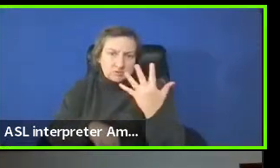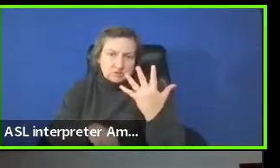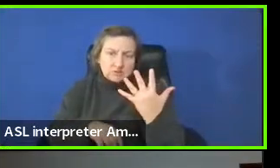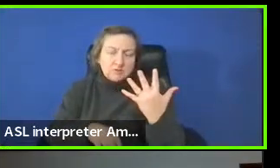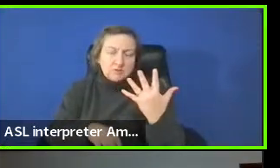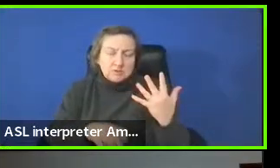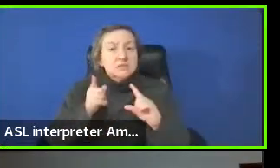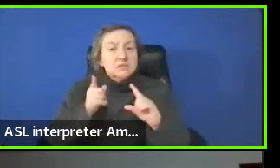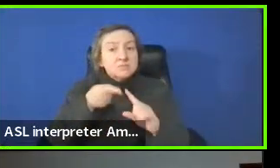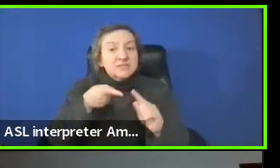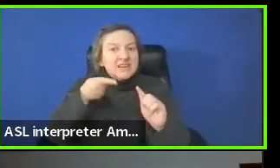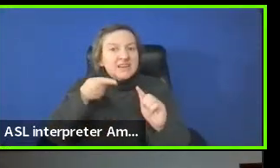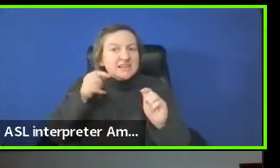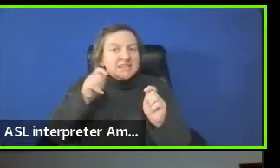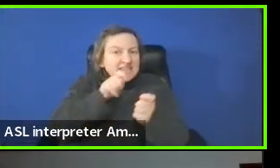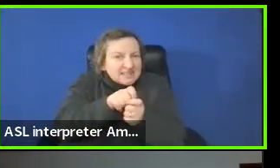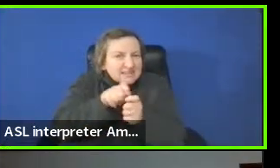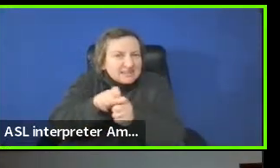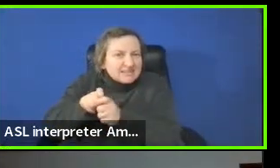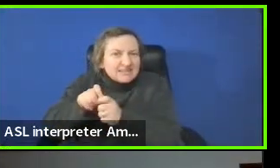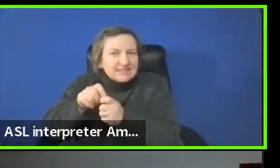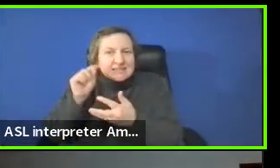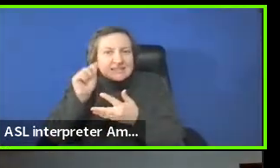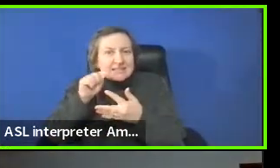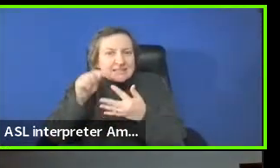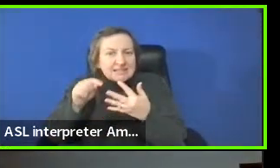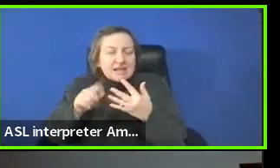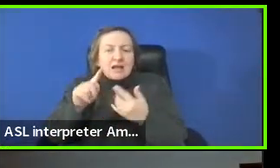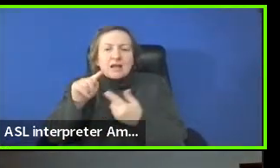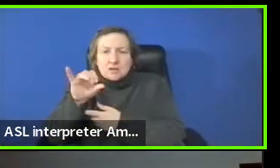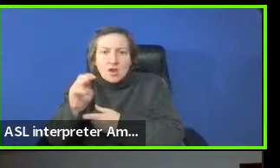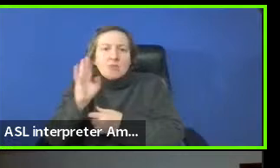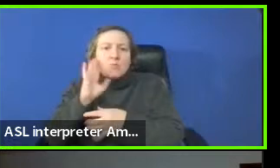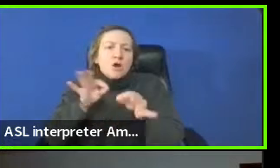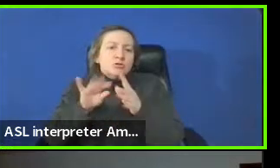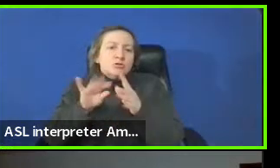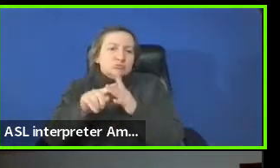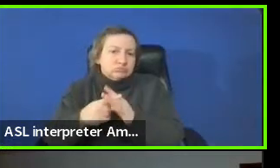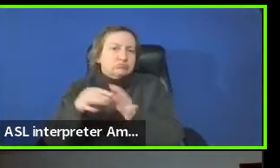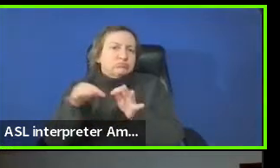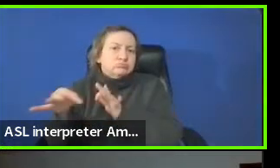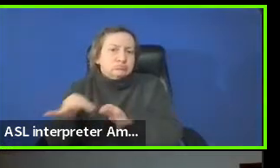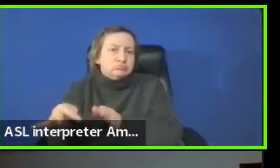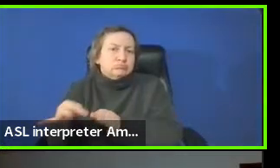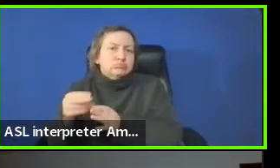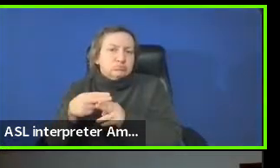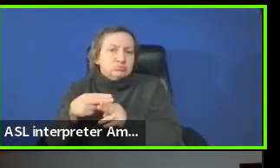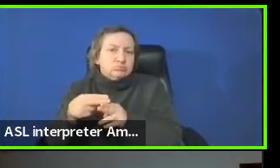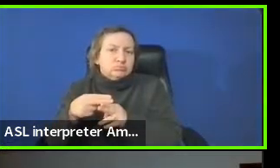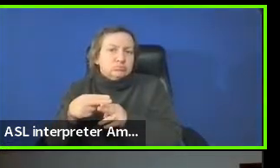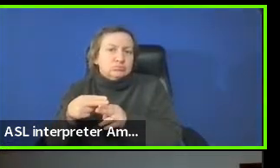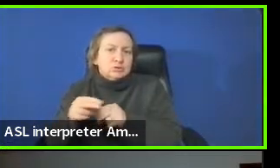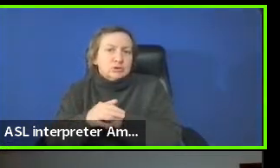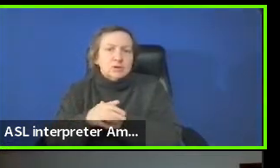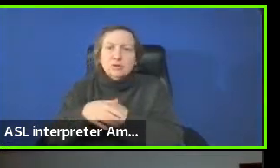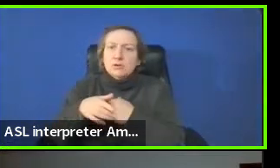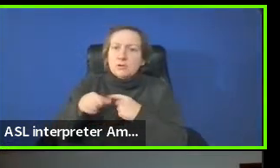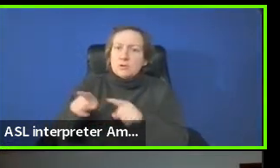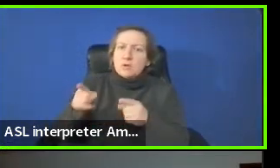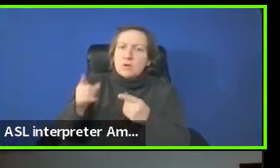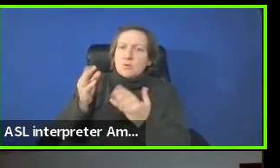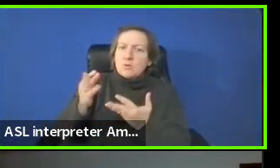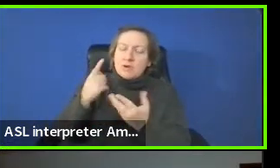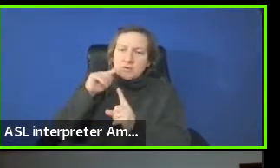specific details of it, Tom will pick up here in a minute. And while we wait for